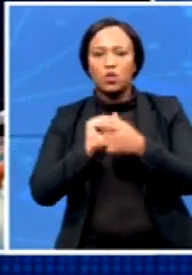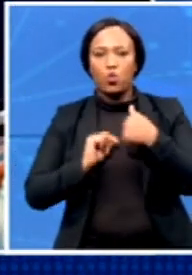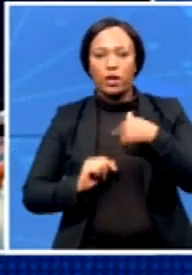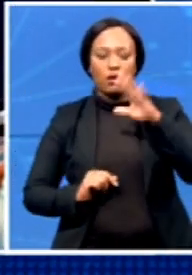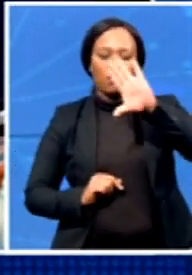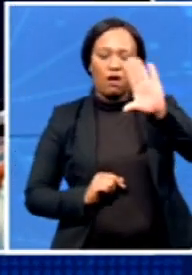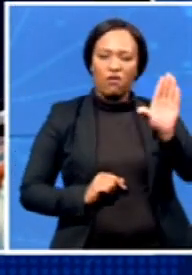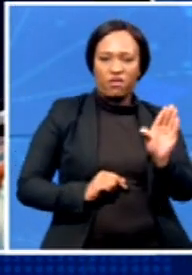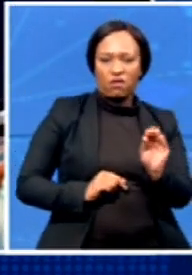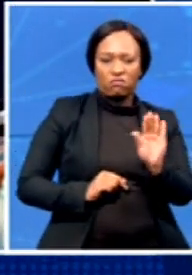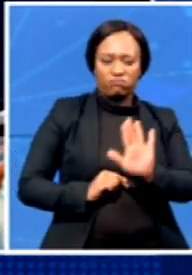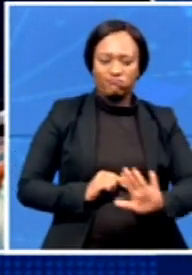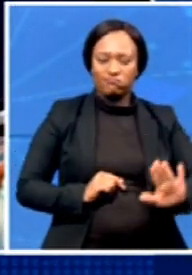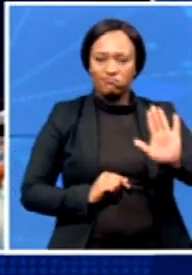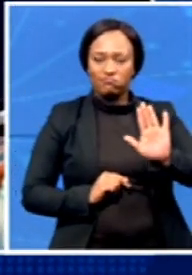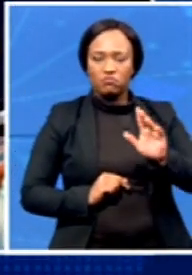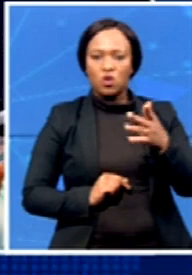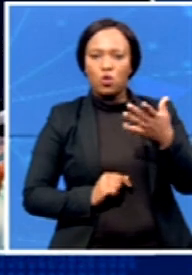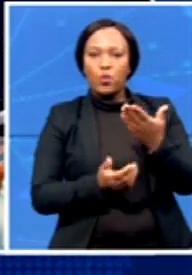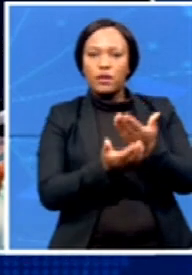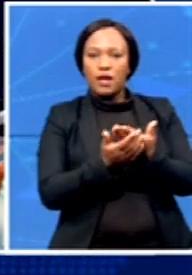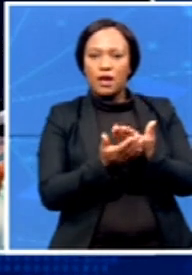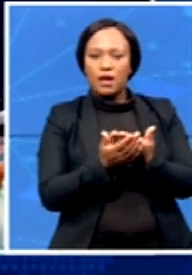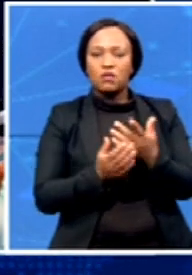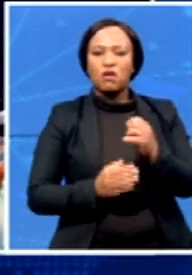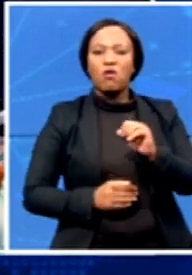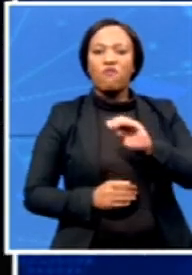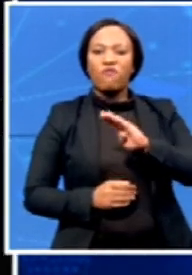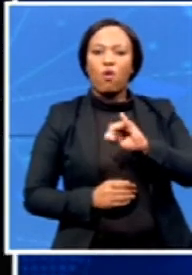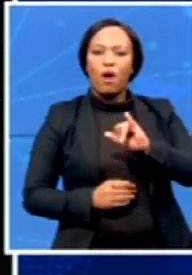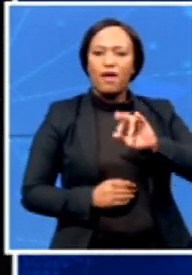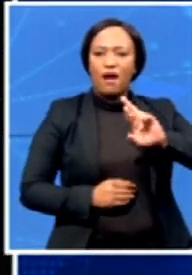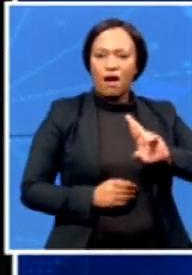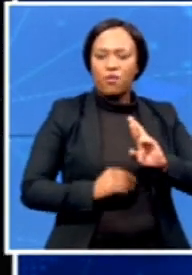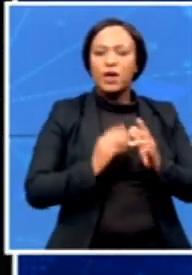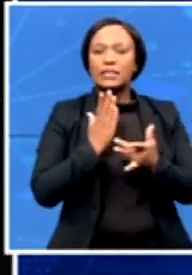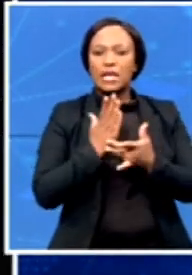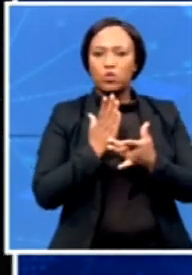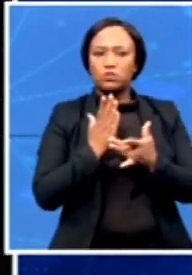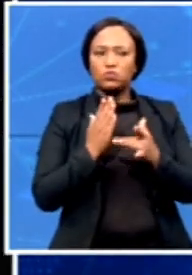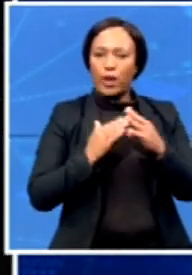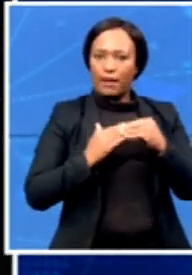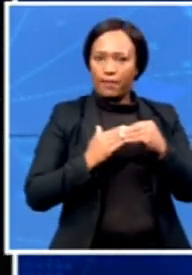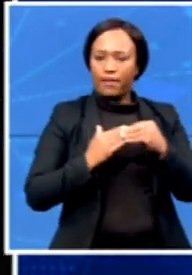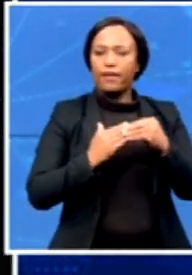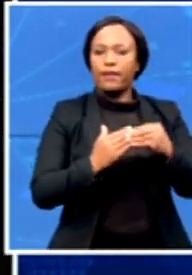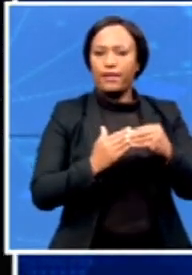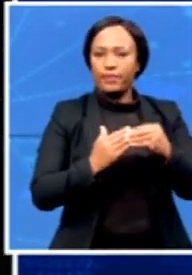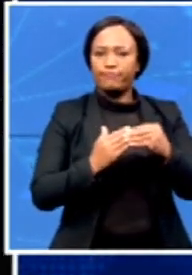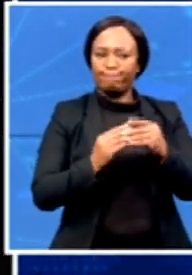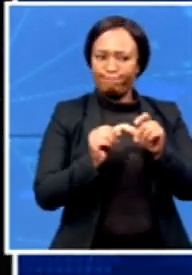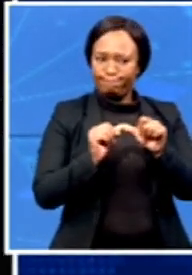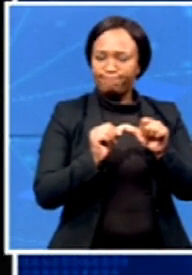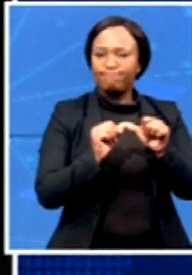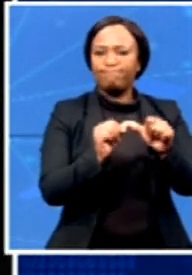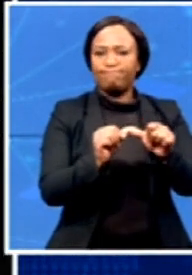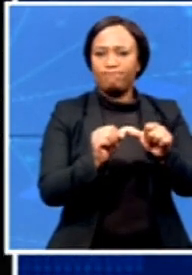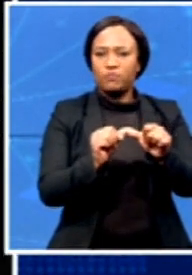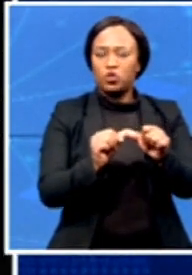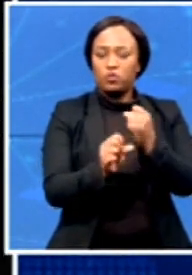leapfrog fourth industrial revolution technologies, ensure that we can lead in this